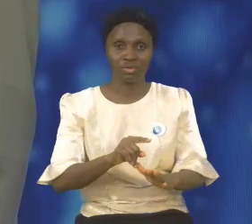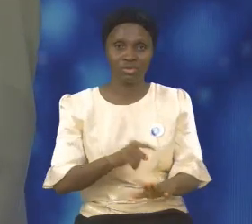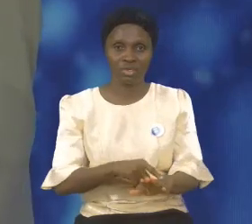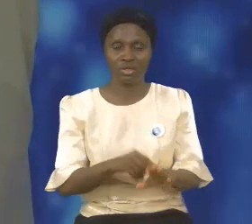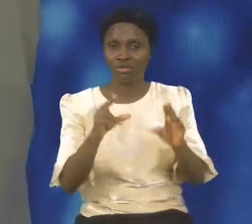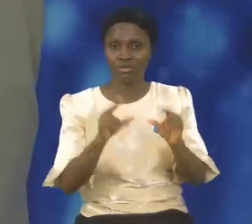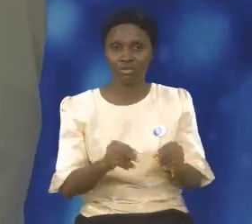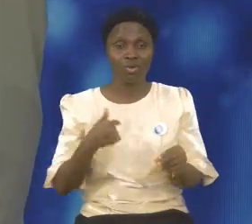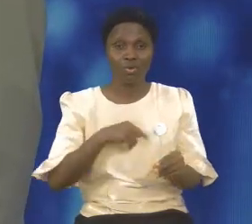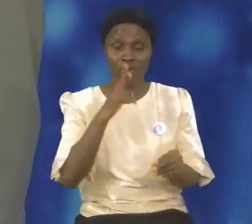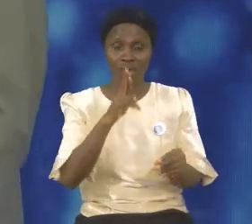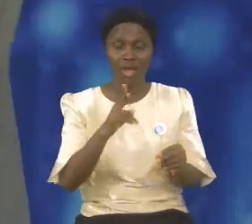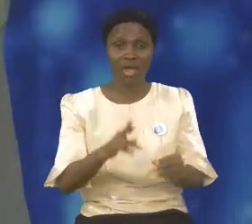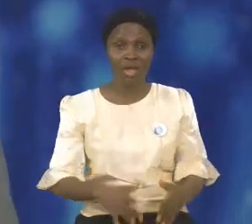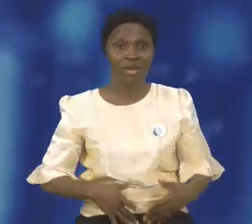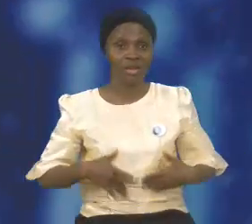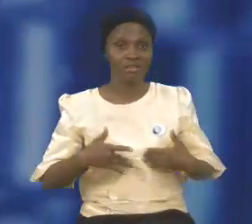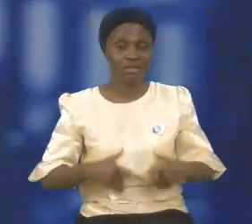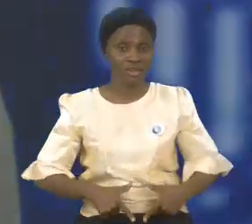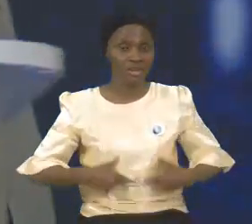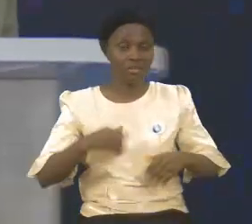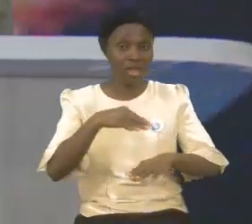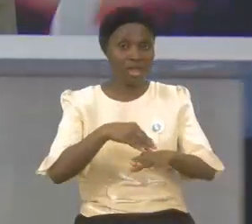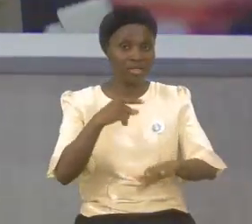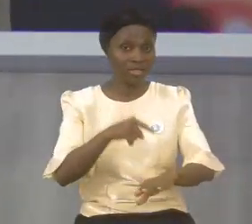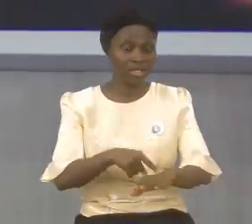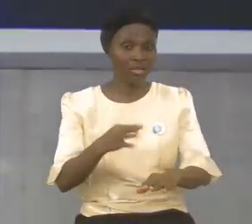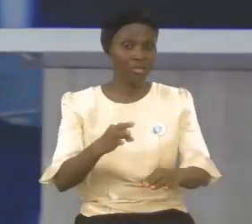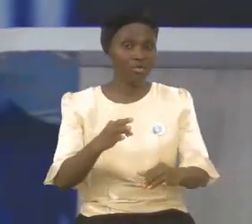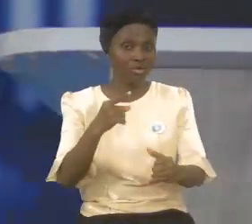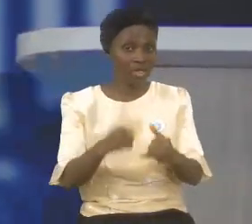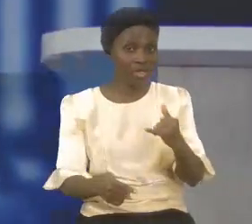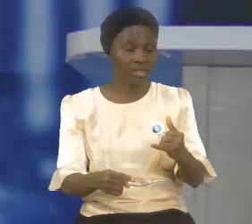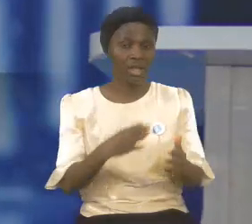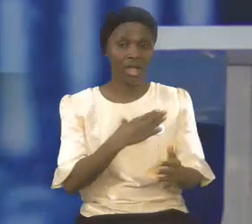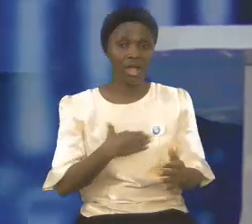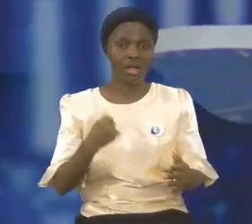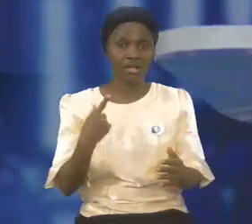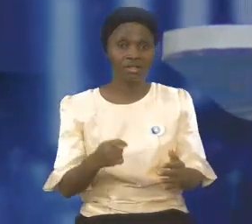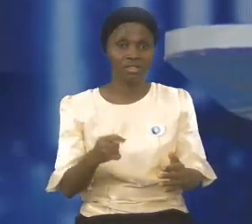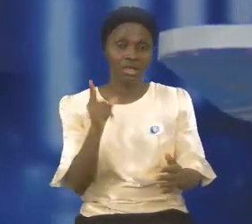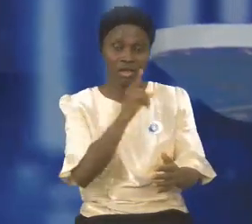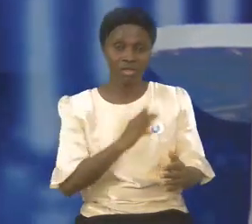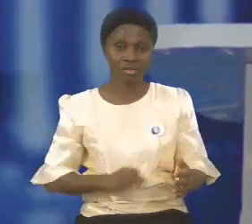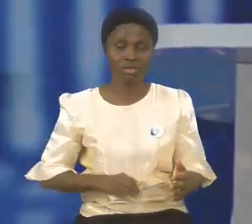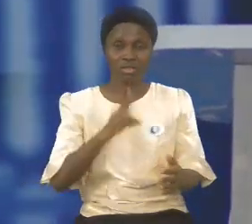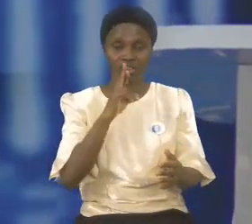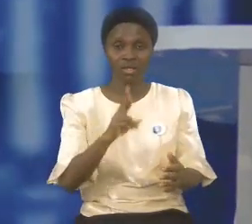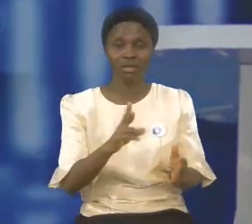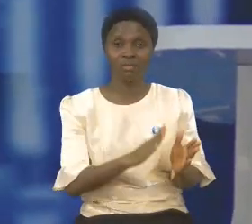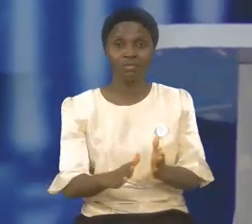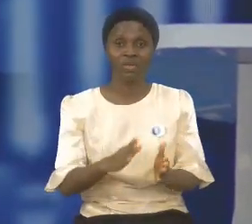the end, and the Antichrist will still show up, and you don't have any, you don't have the emphasis of